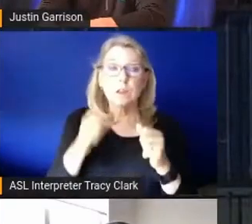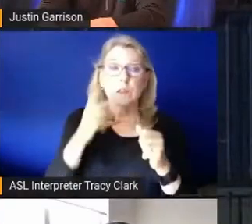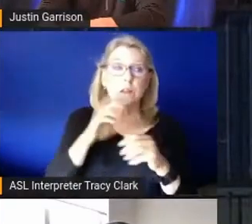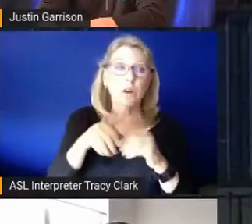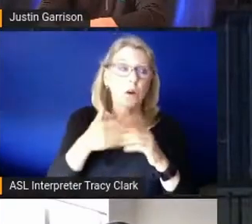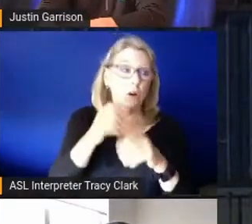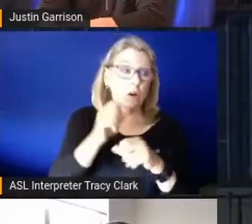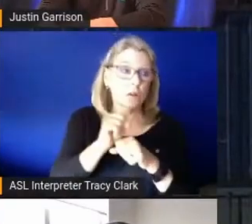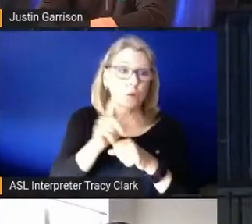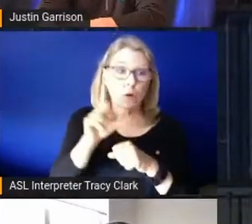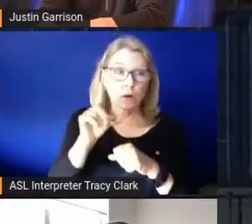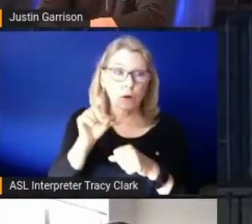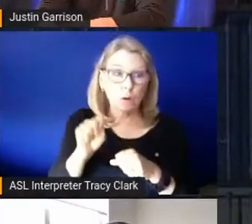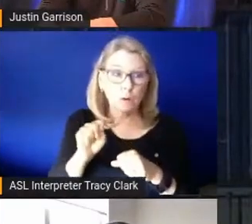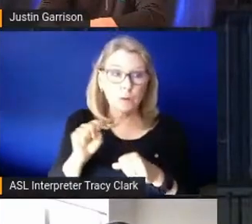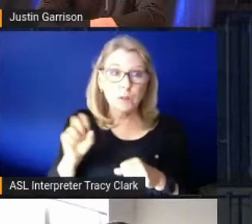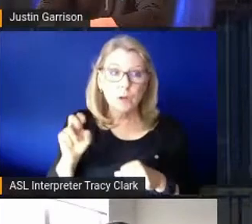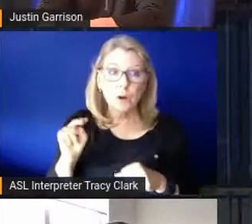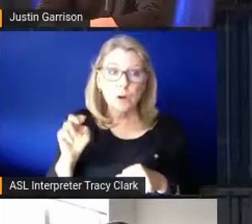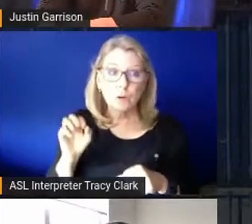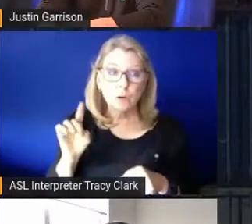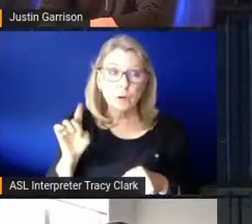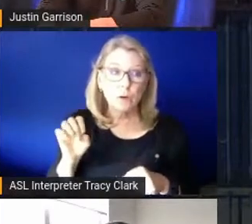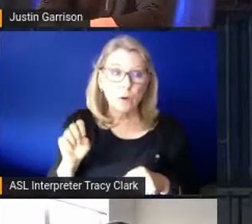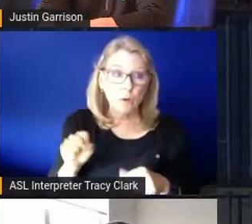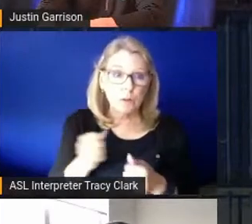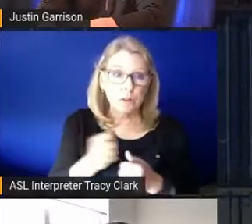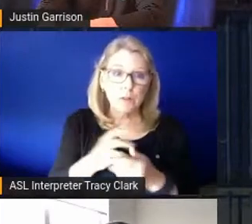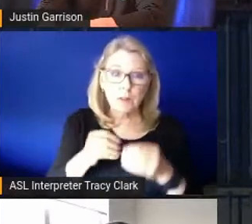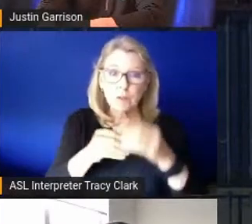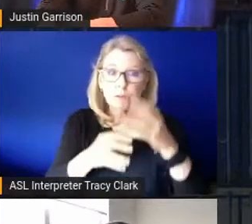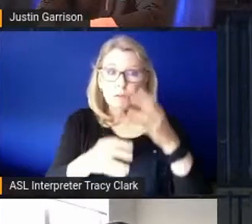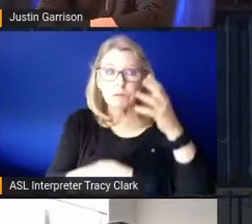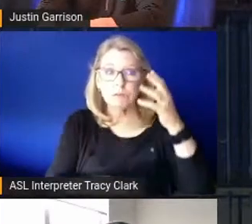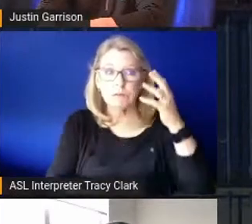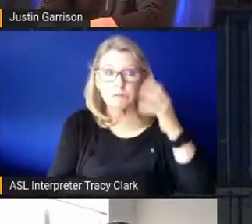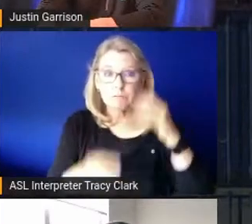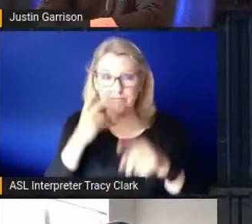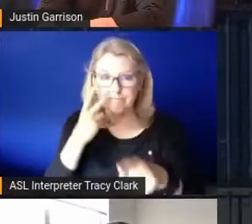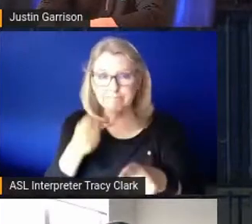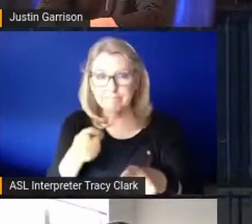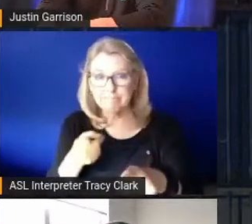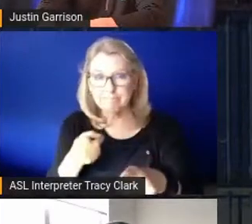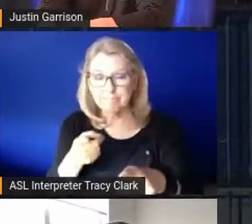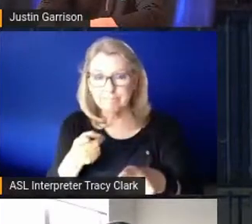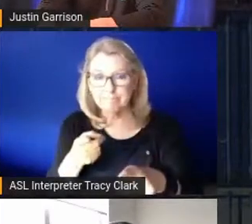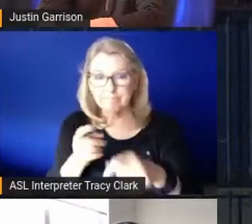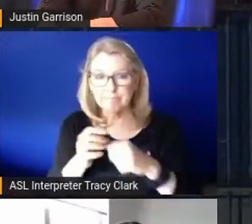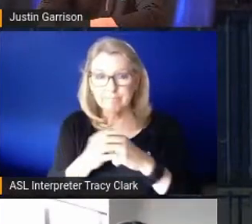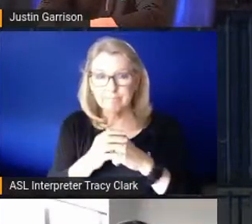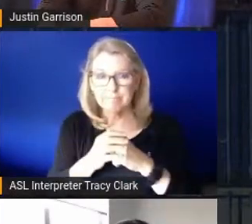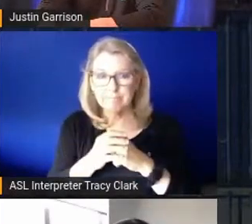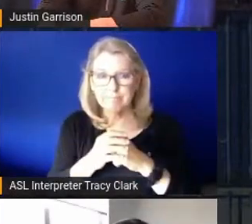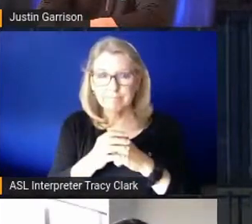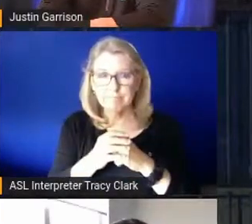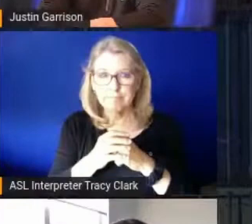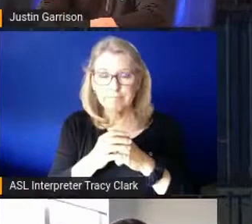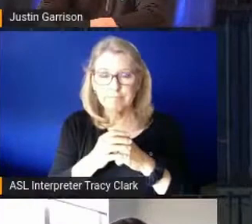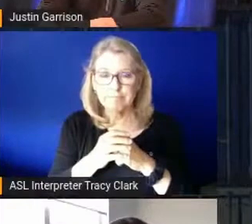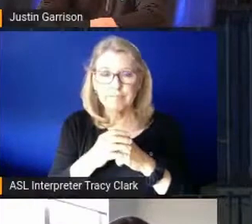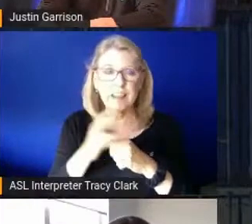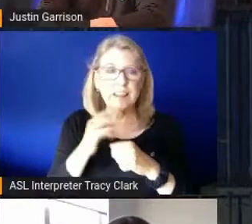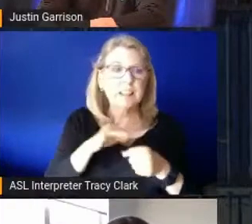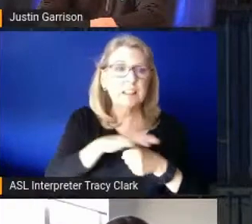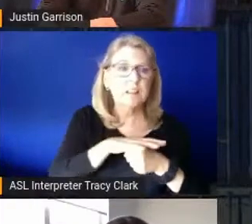your cluster anywhere, including your local cluster. There you go. So as I mentioned, since this is a local cluster, this is